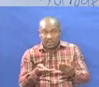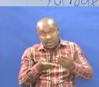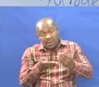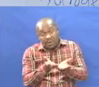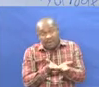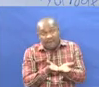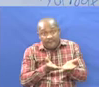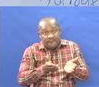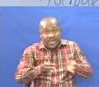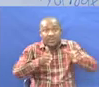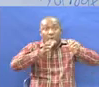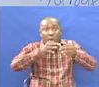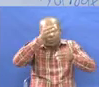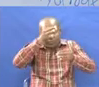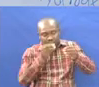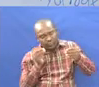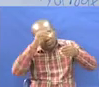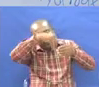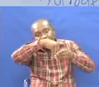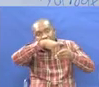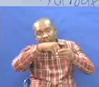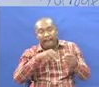manganese 4 oxide. Manganese